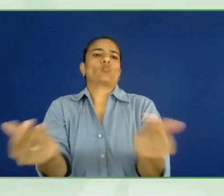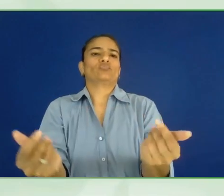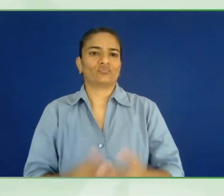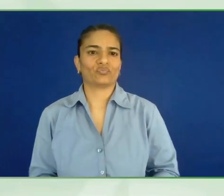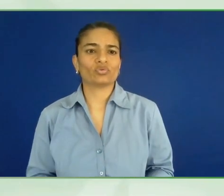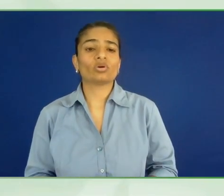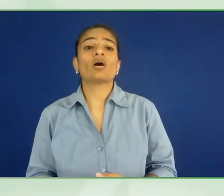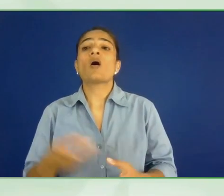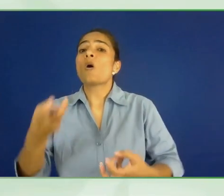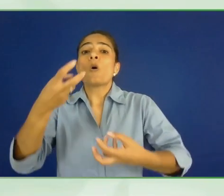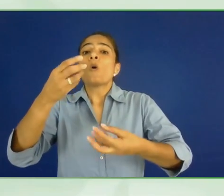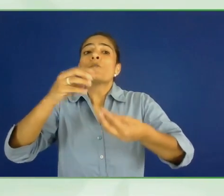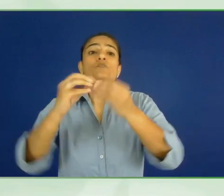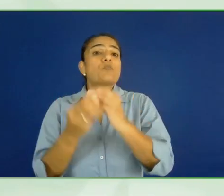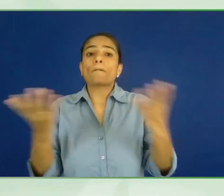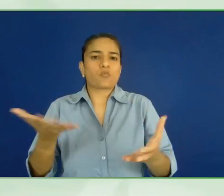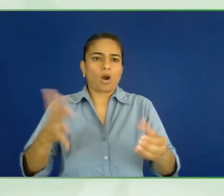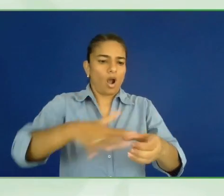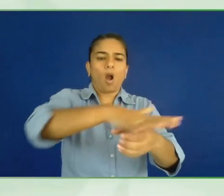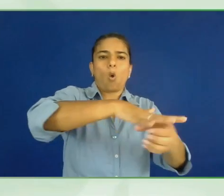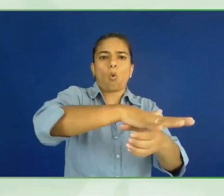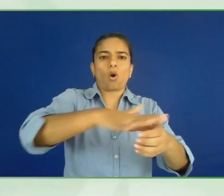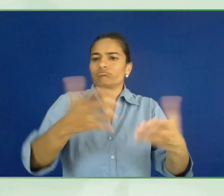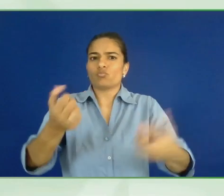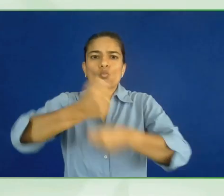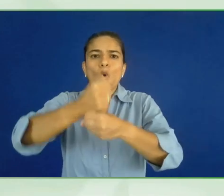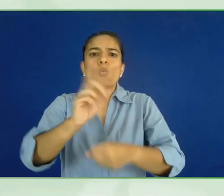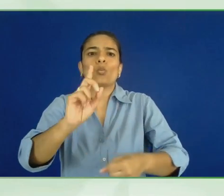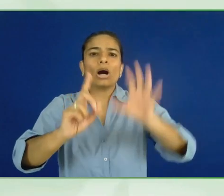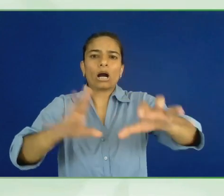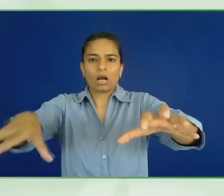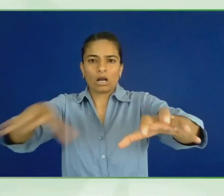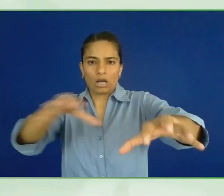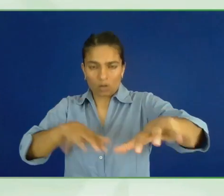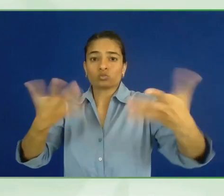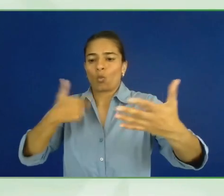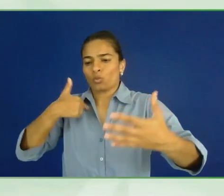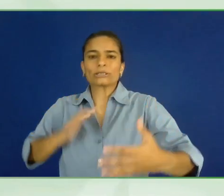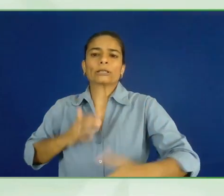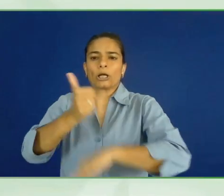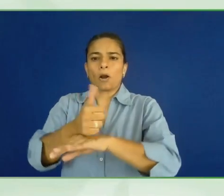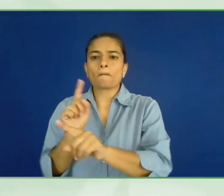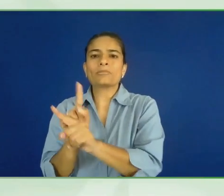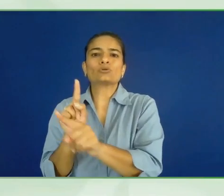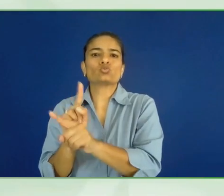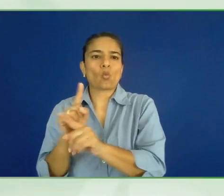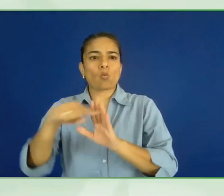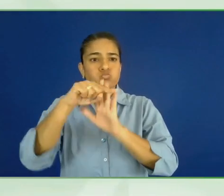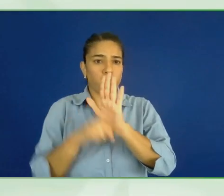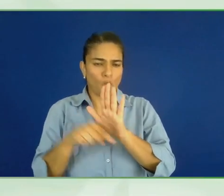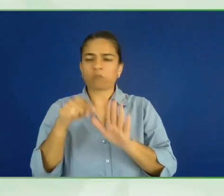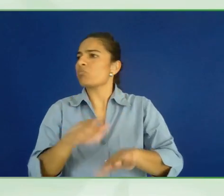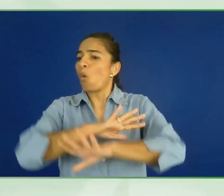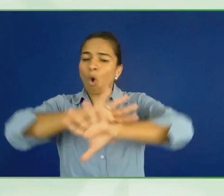now, since our mentoring program is fully remote, then we can create some